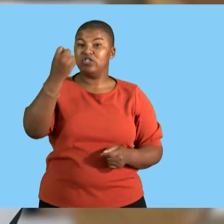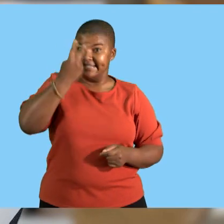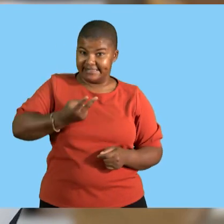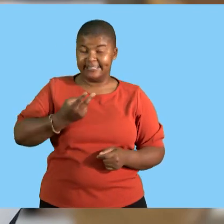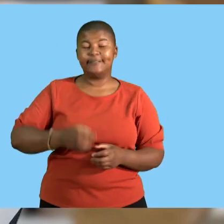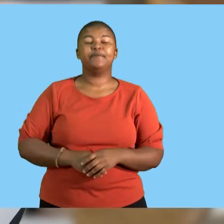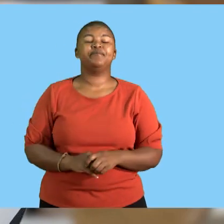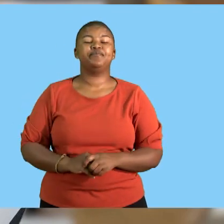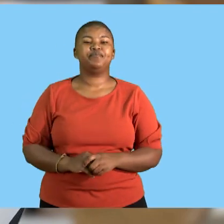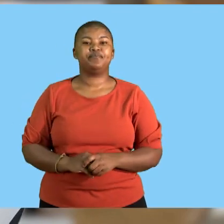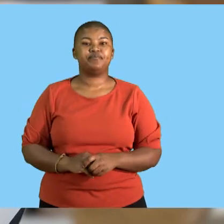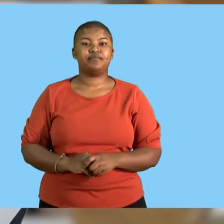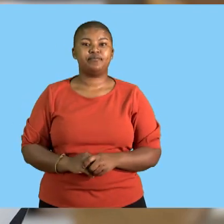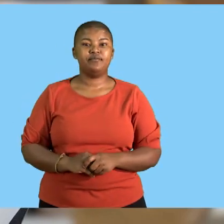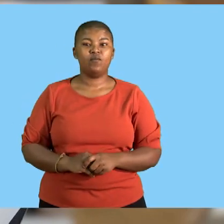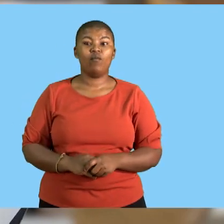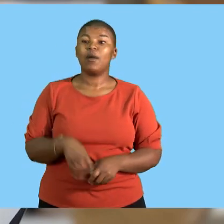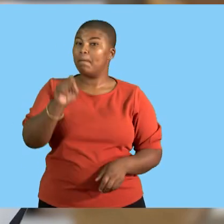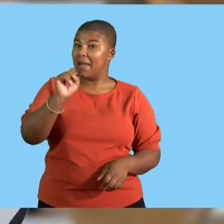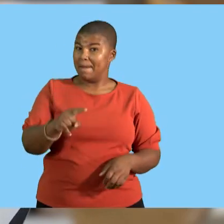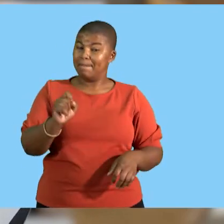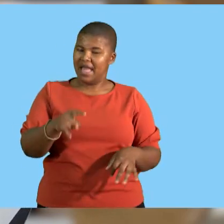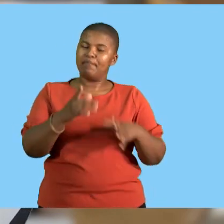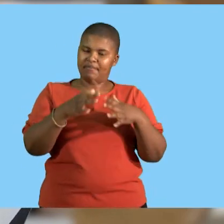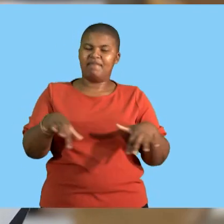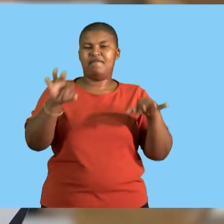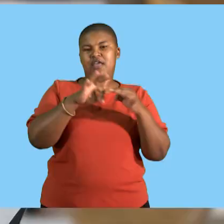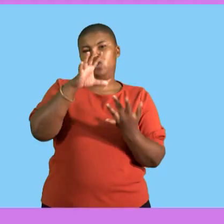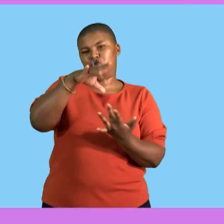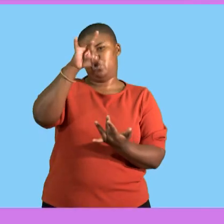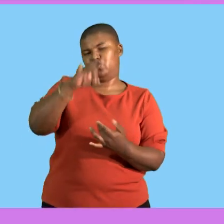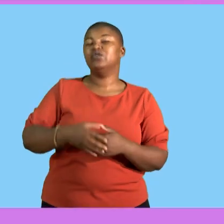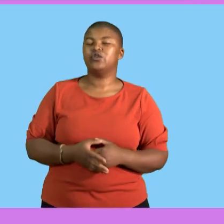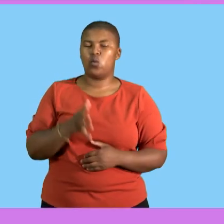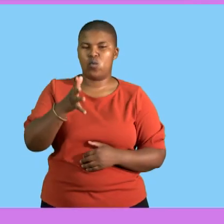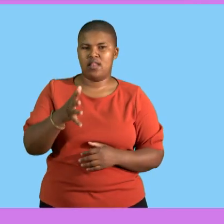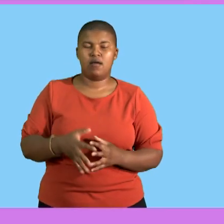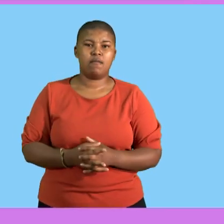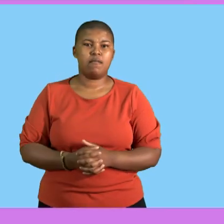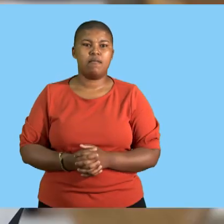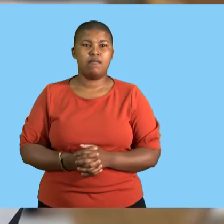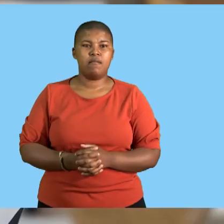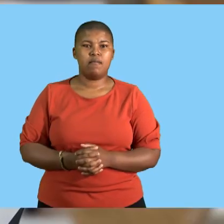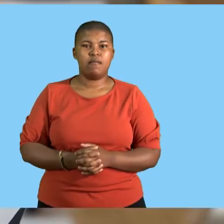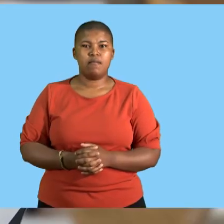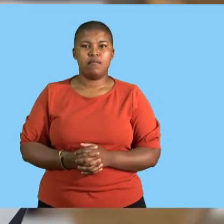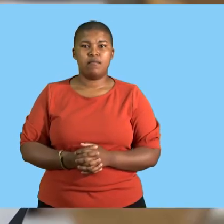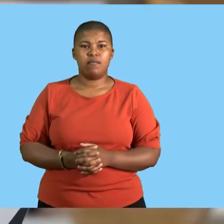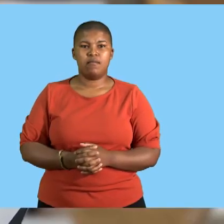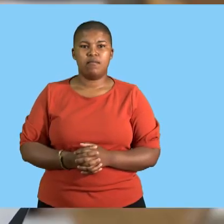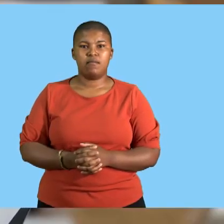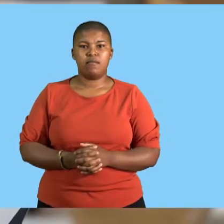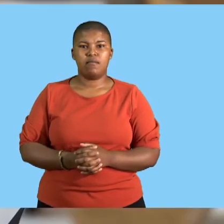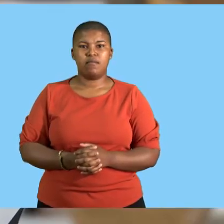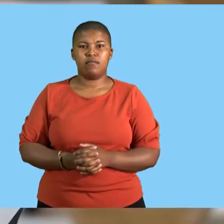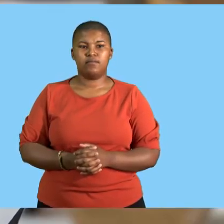value, it's more likely to be chosen in most of the times, right? That's it on our new